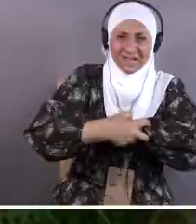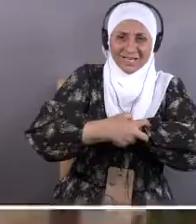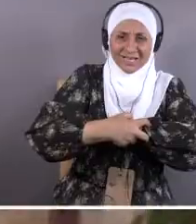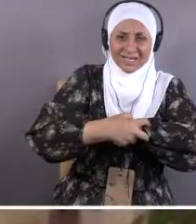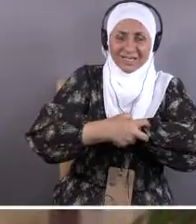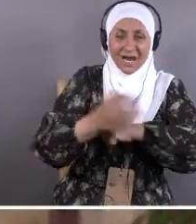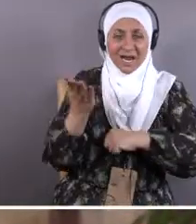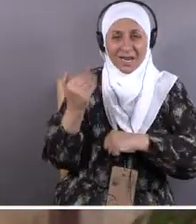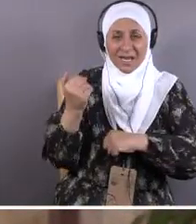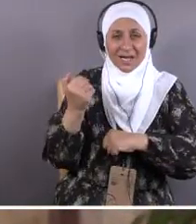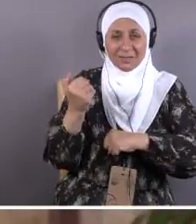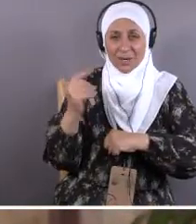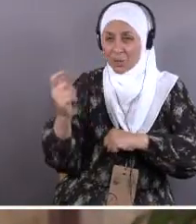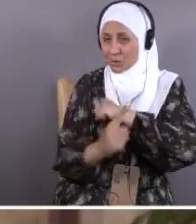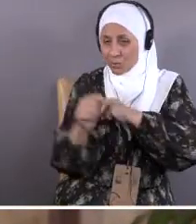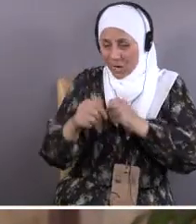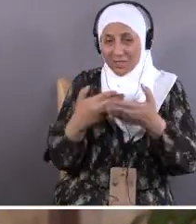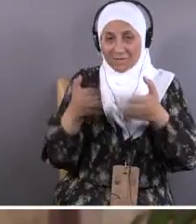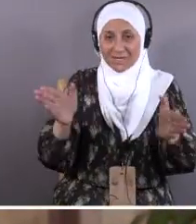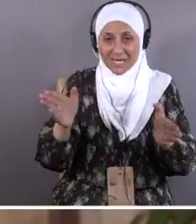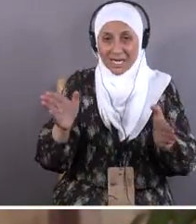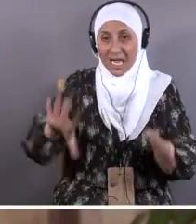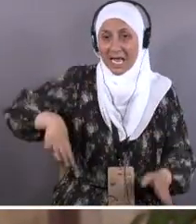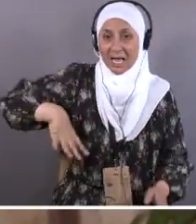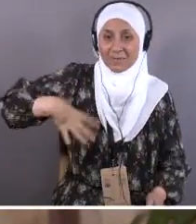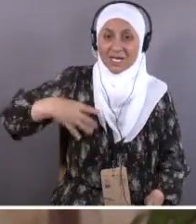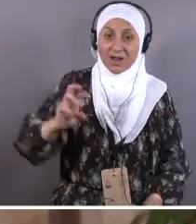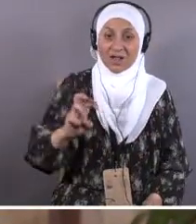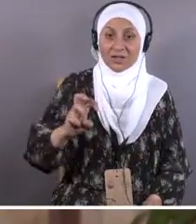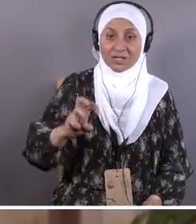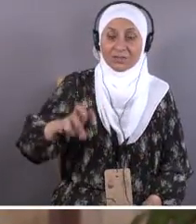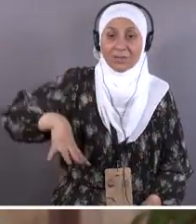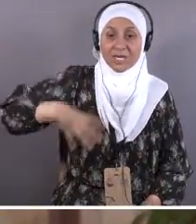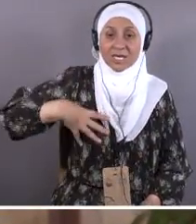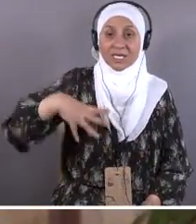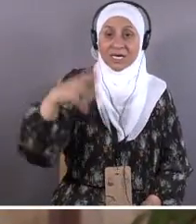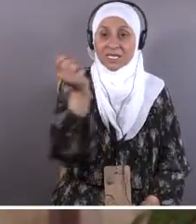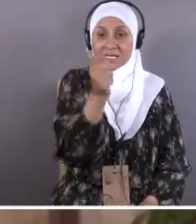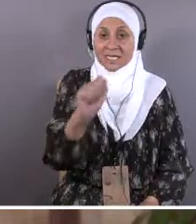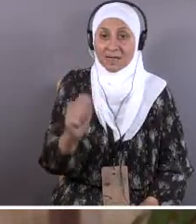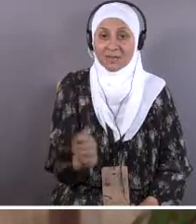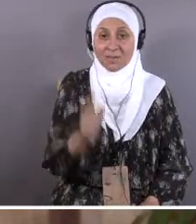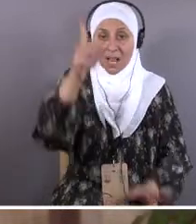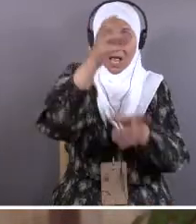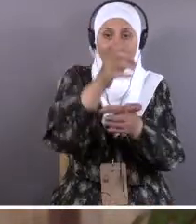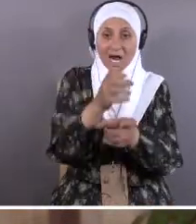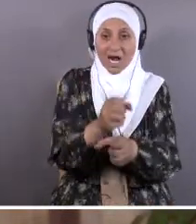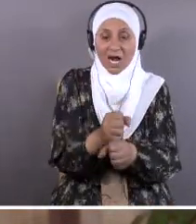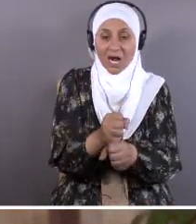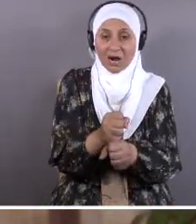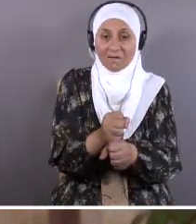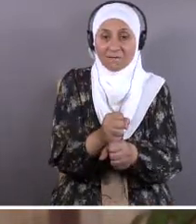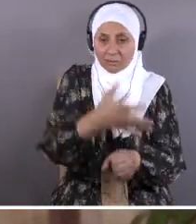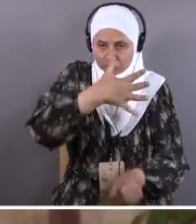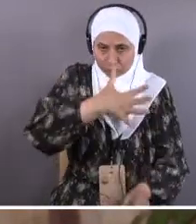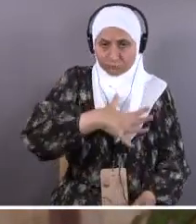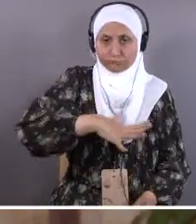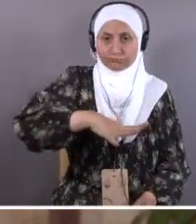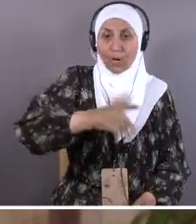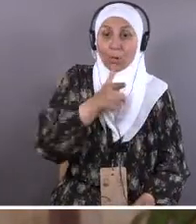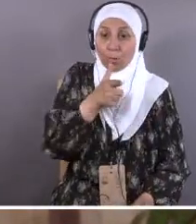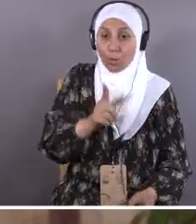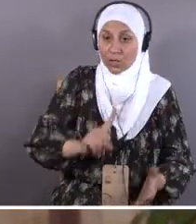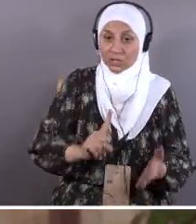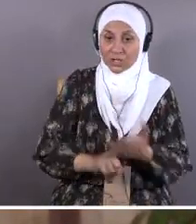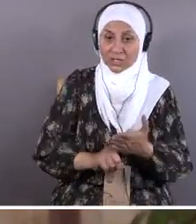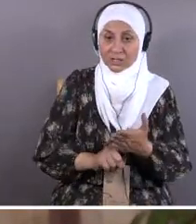here in Doha, His Highness the Emir Sheikh Tamim bin Hamad Al Thani noted that finding the solutions to